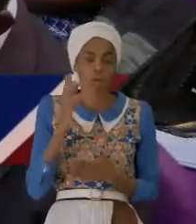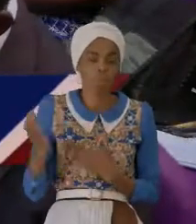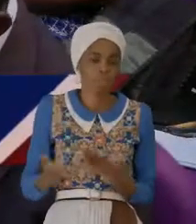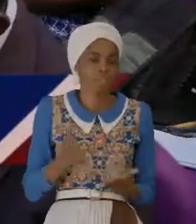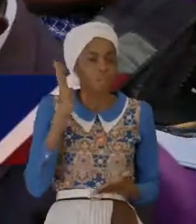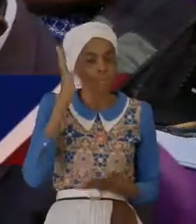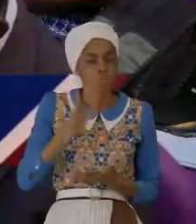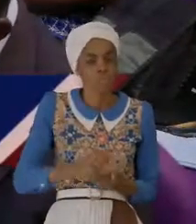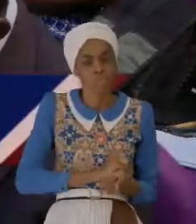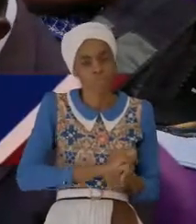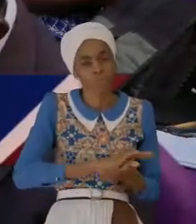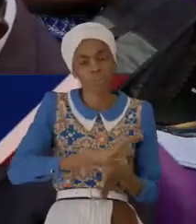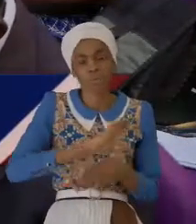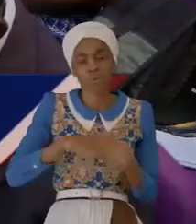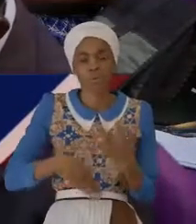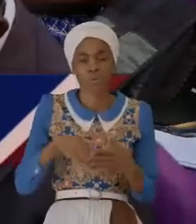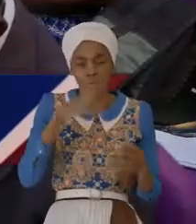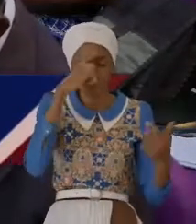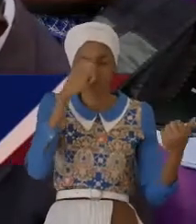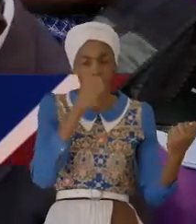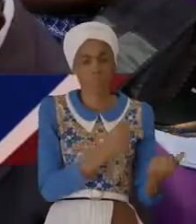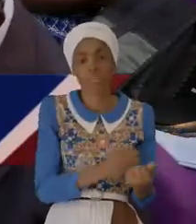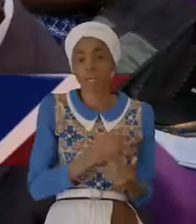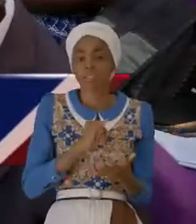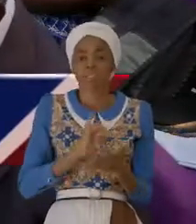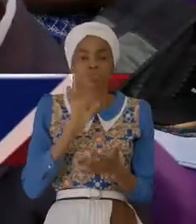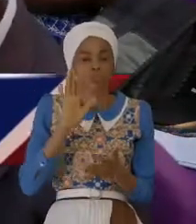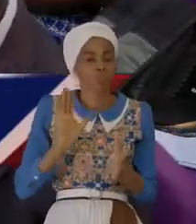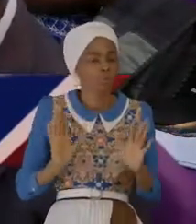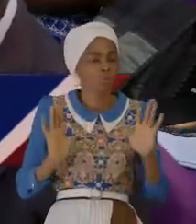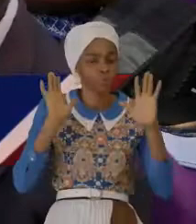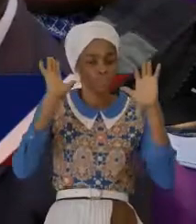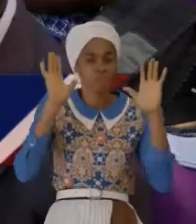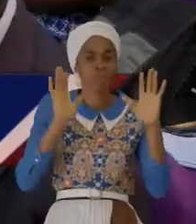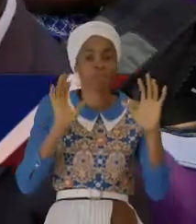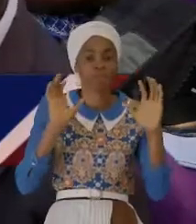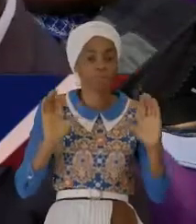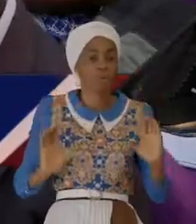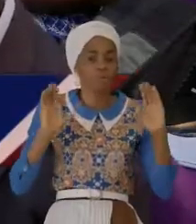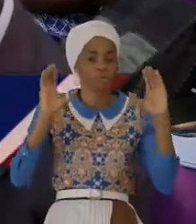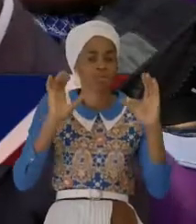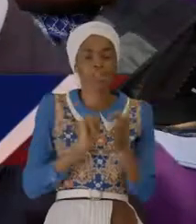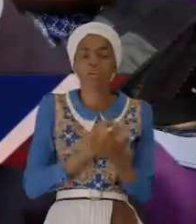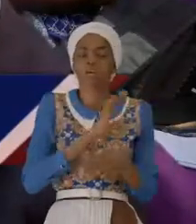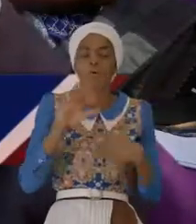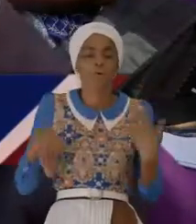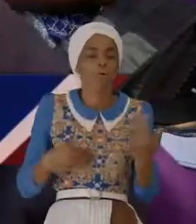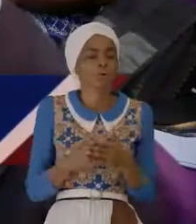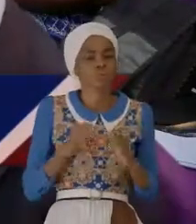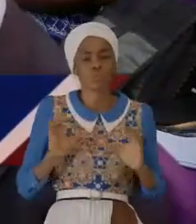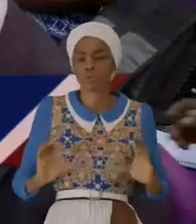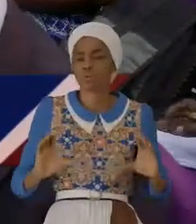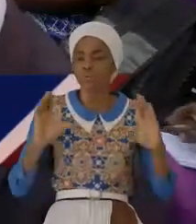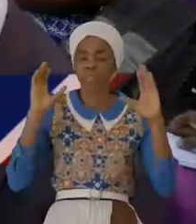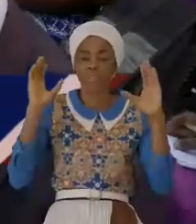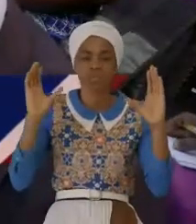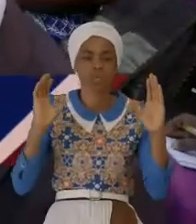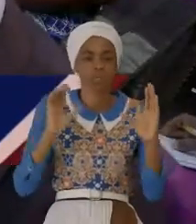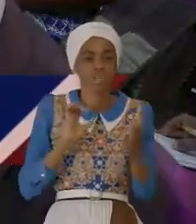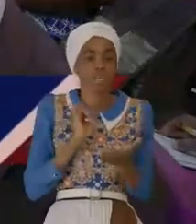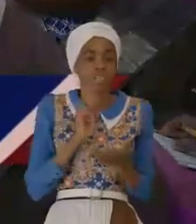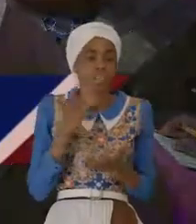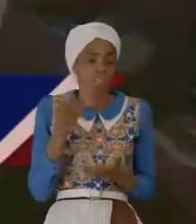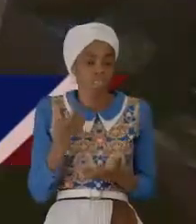your face and the whole of your commitment that all the consecration all the commitment the